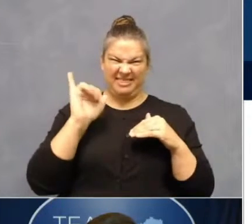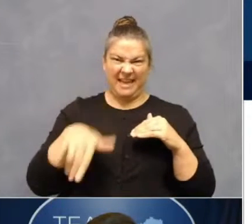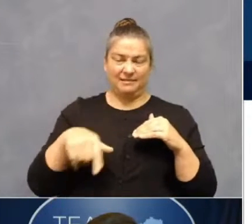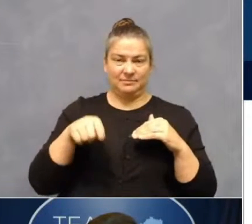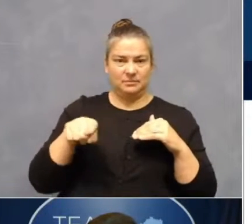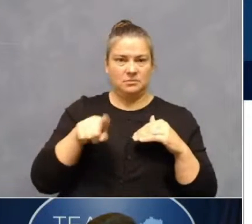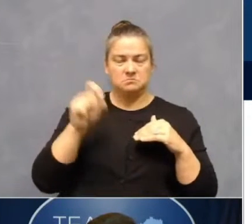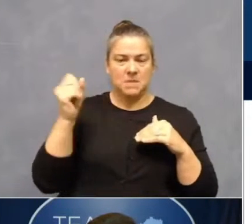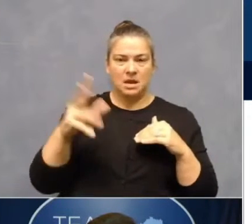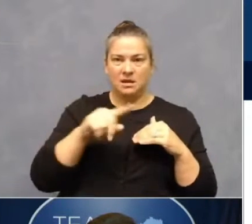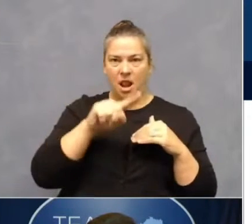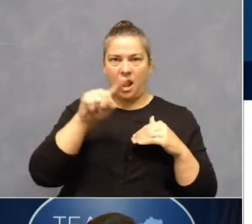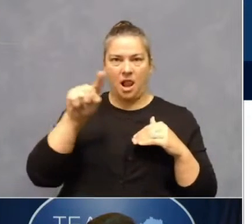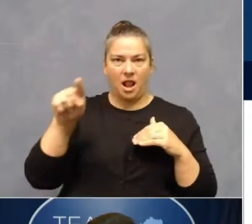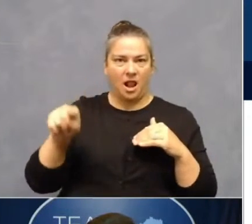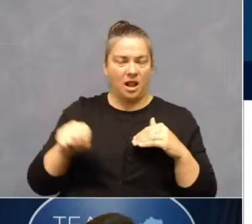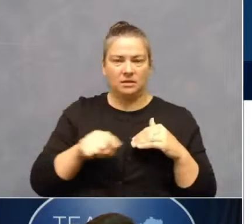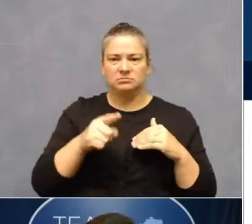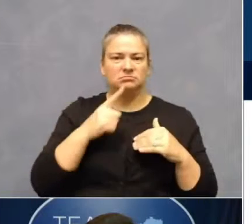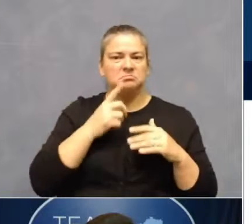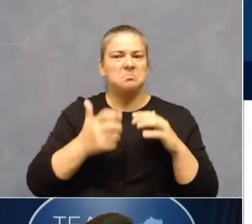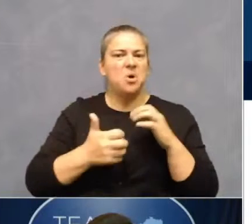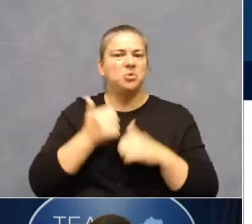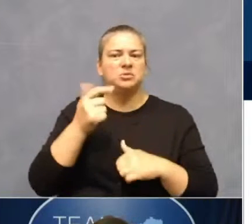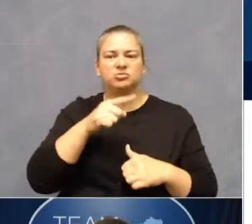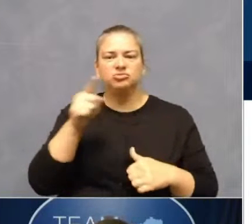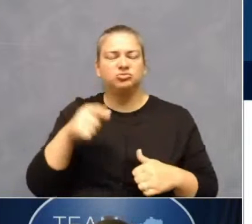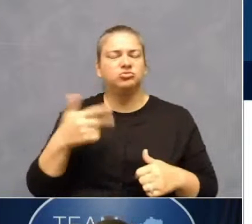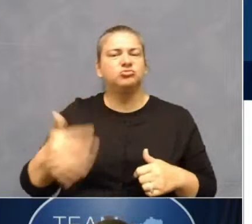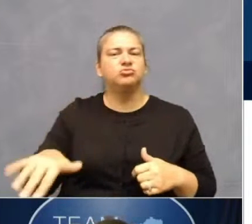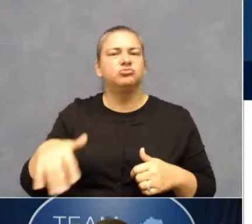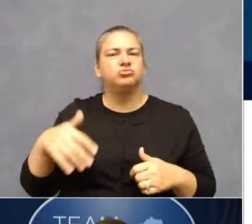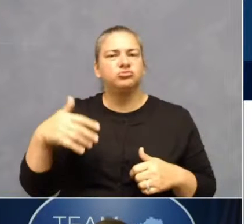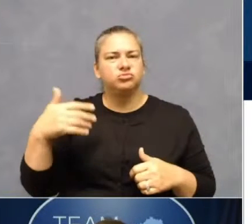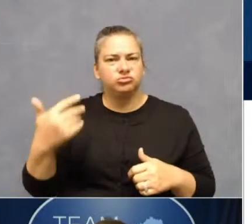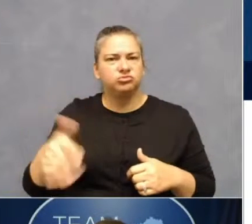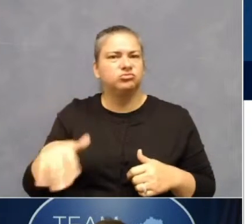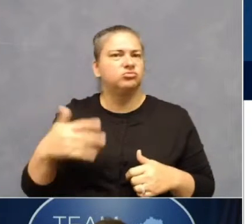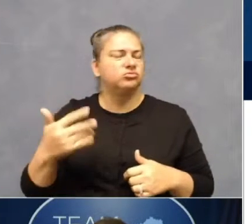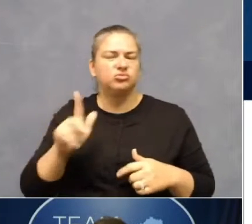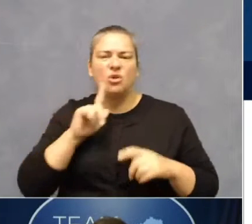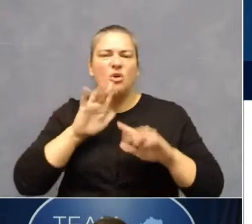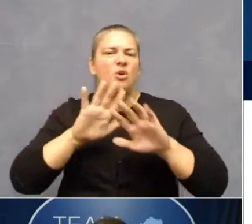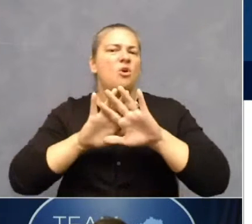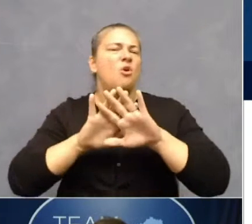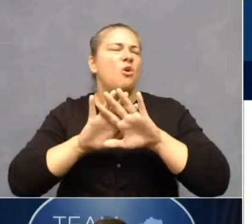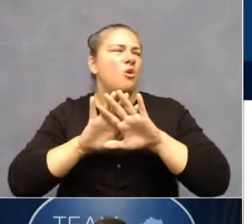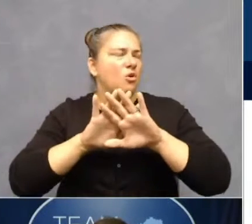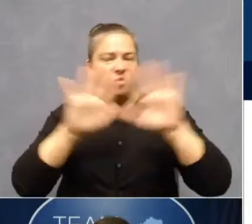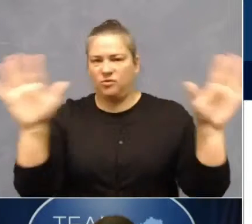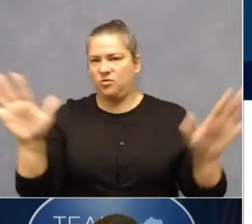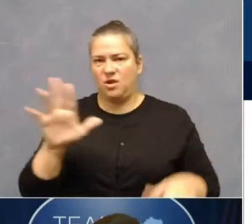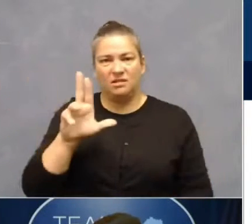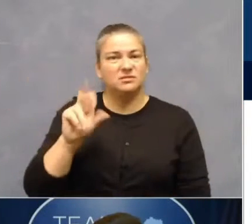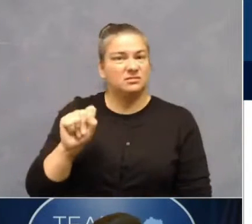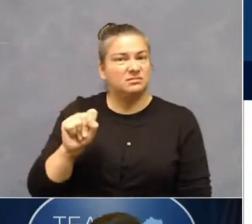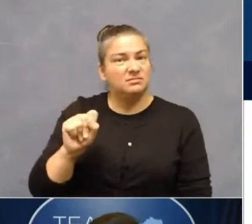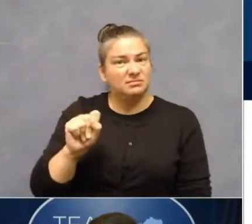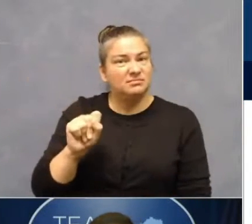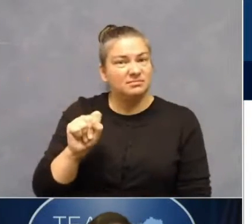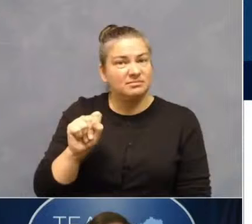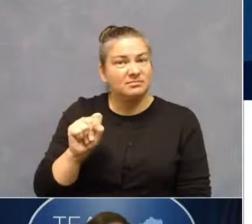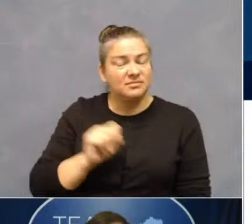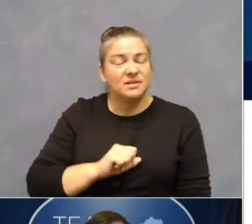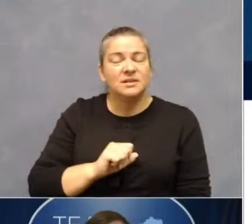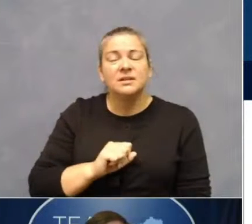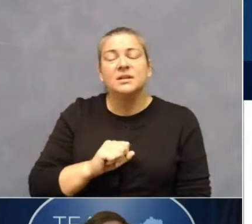has ever been. And again, it's all over America. We advise that you do